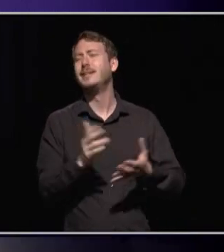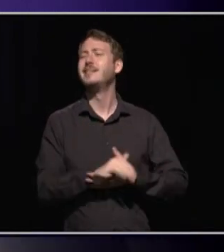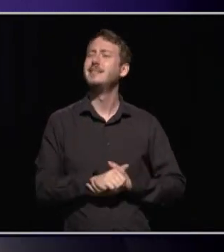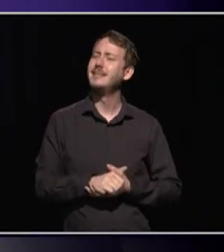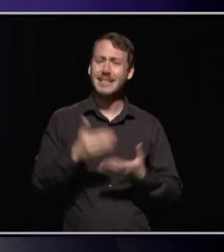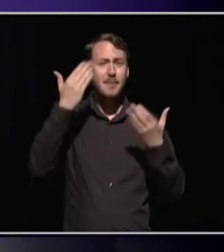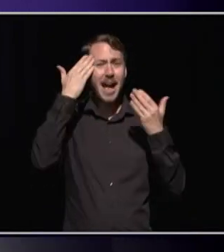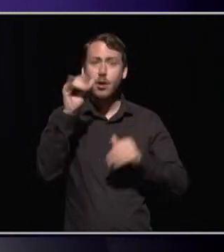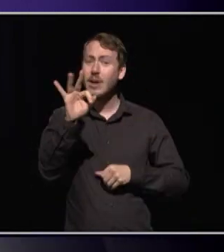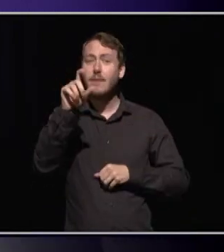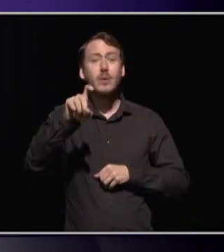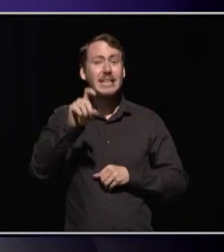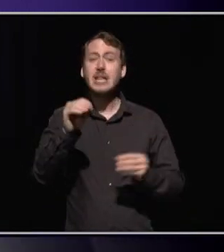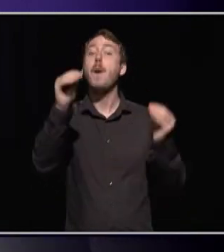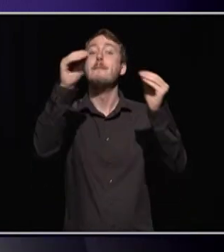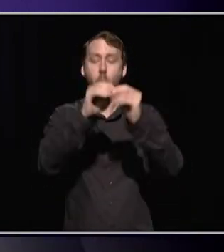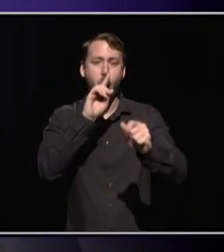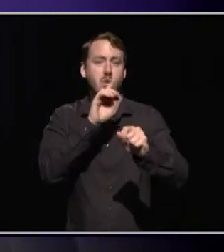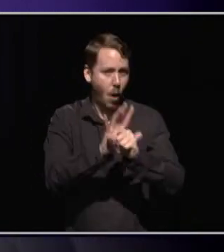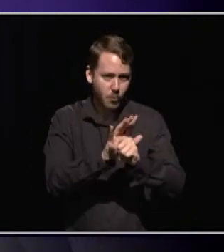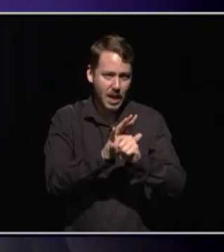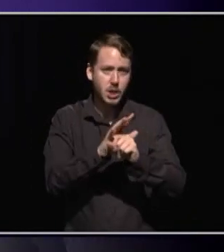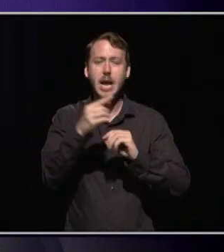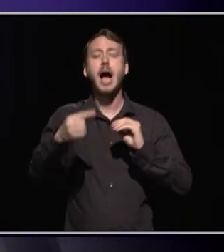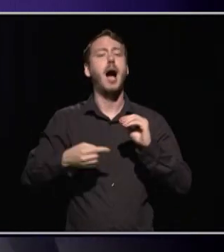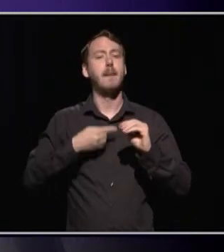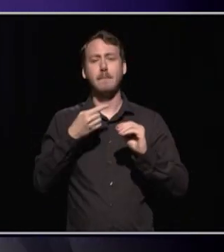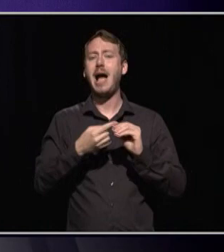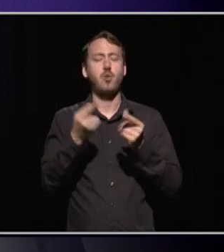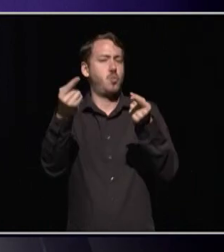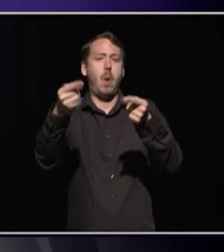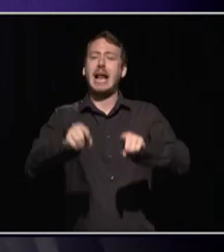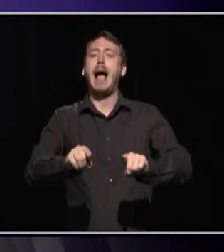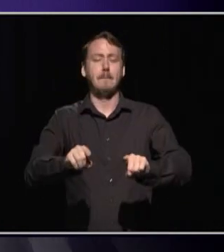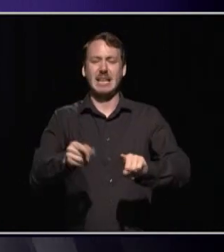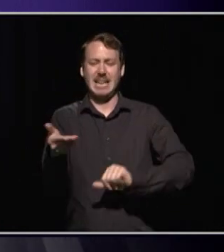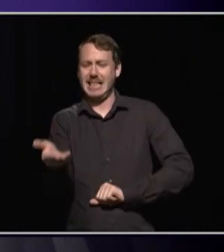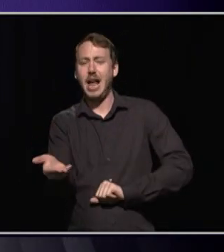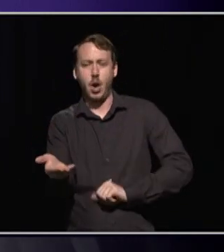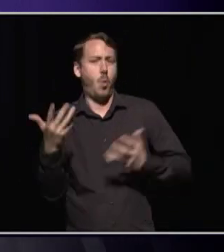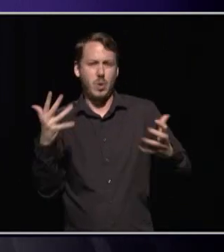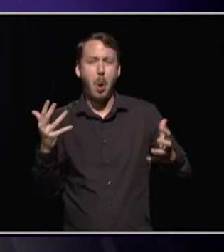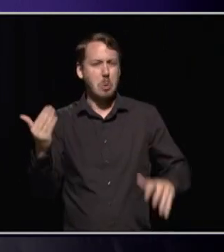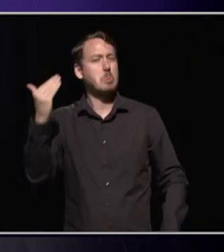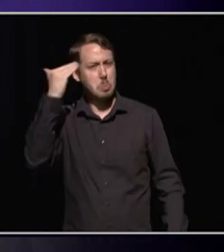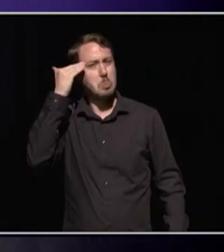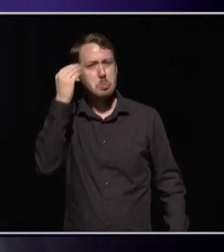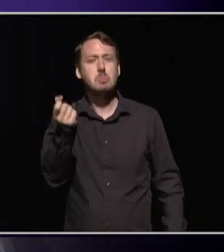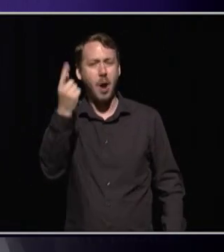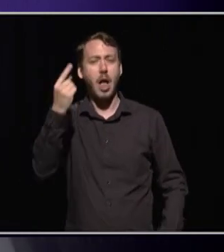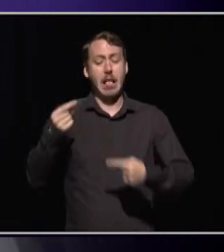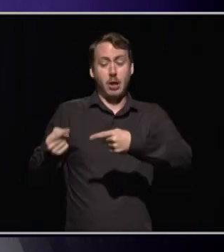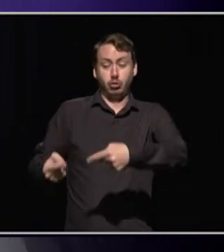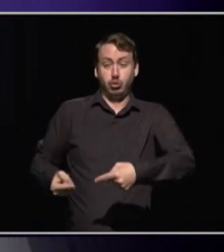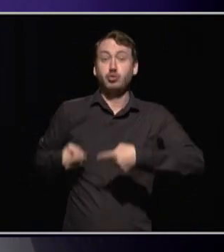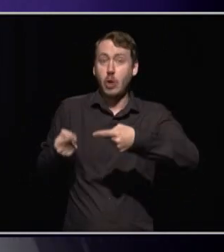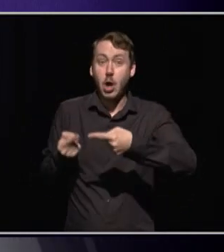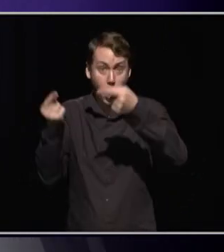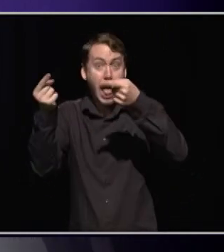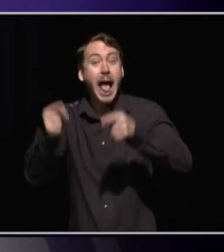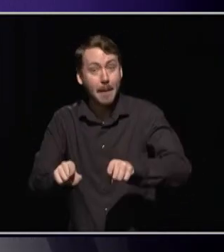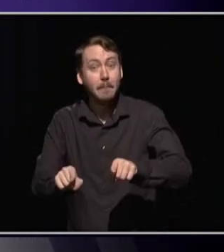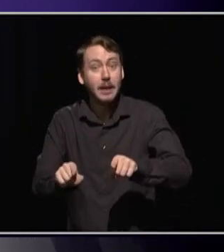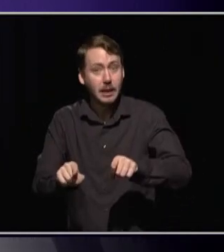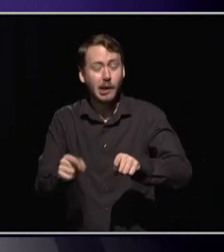don't know if we need any more confirmation on what occurred than we already have. We know there was a struggle that ensued,